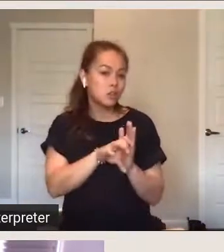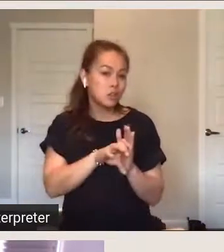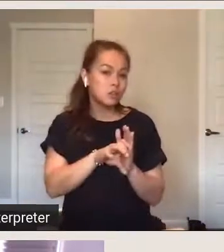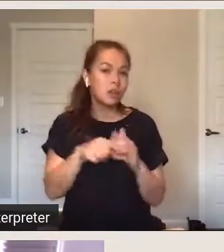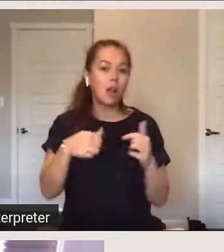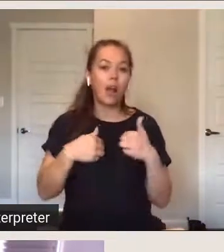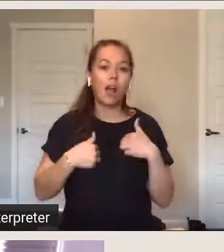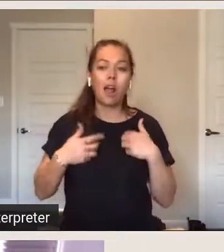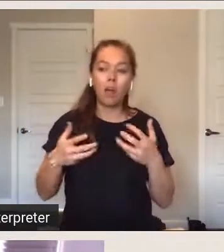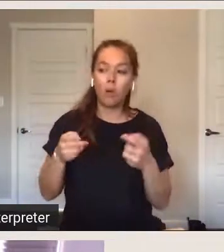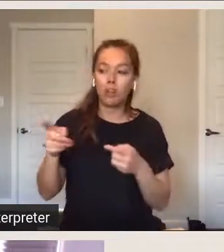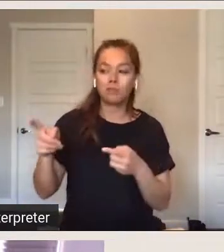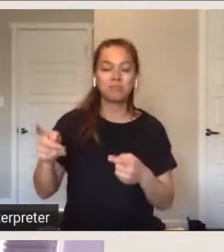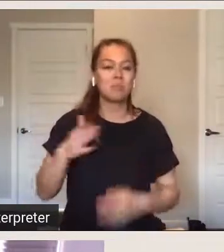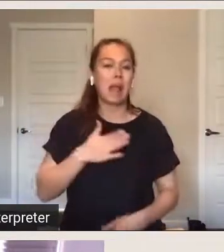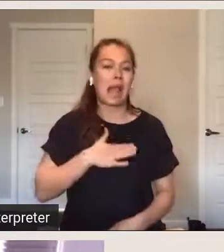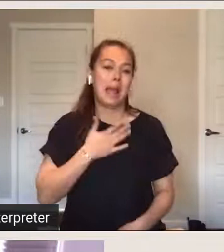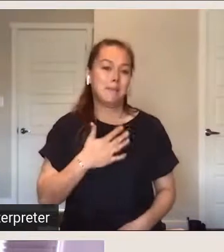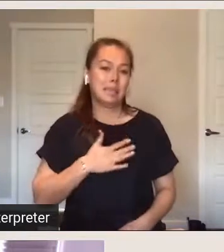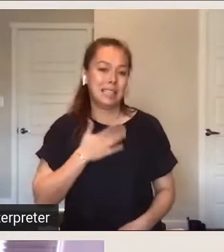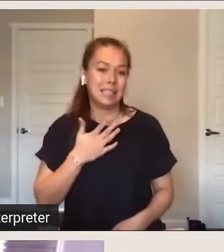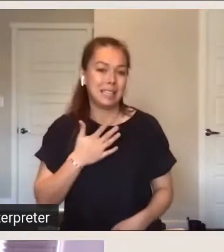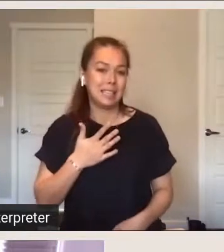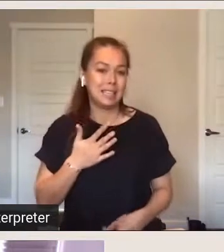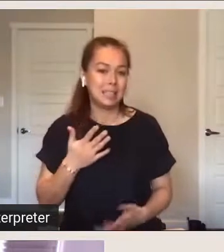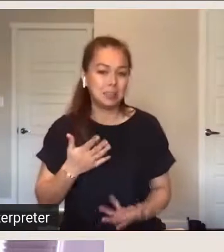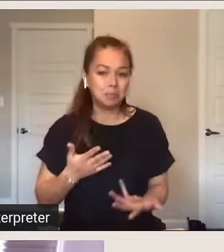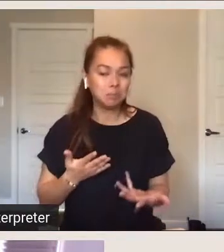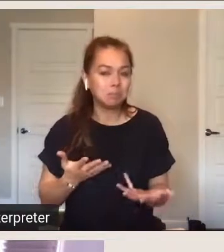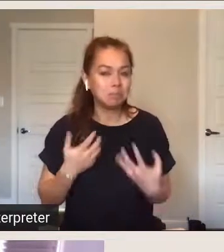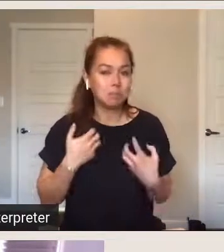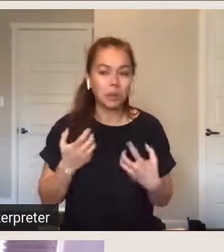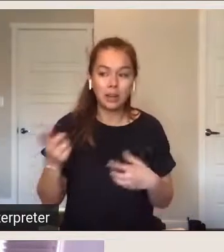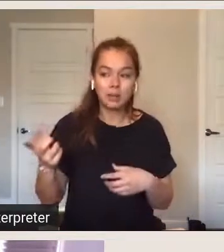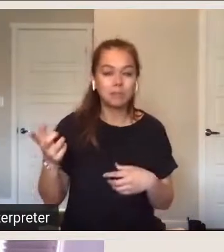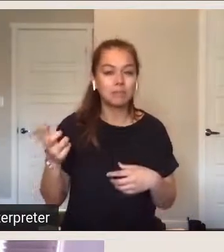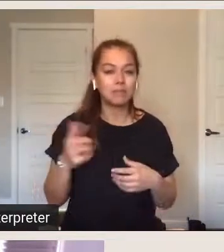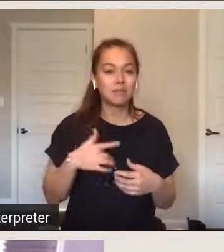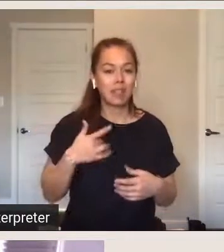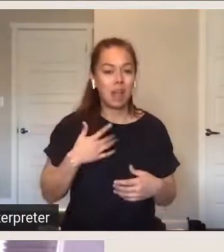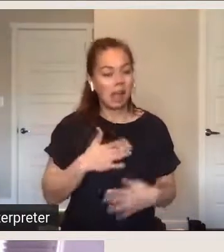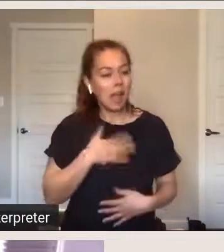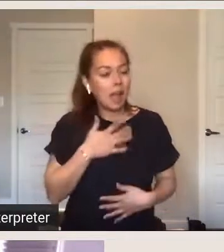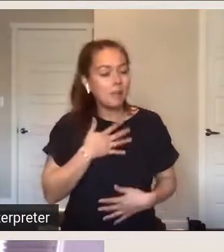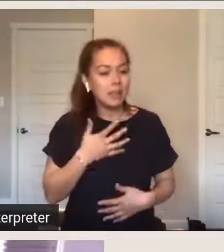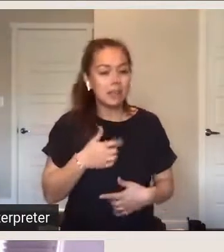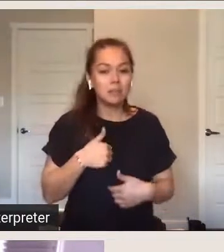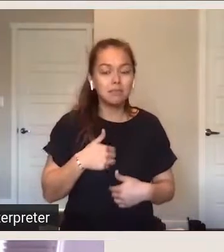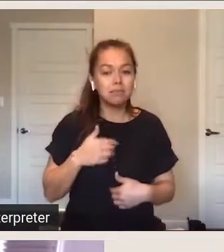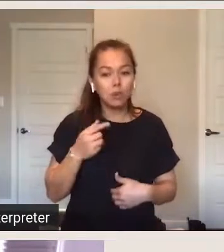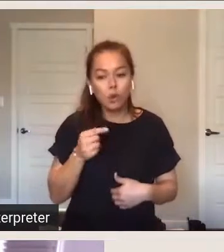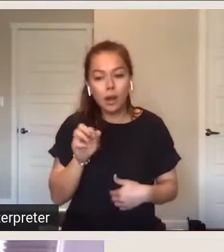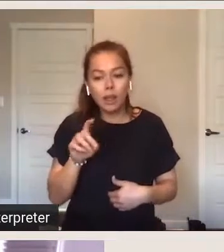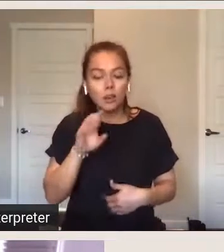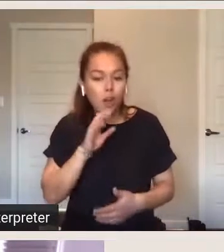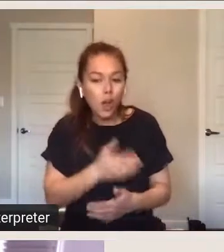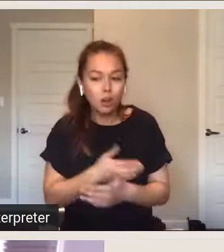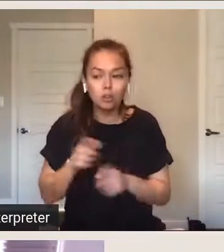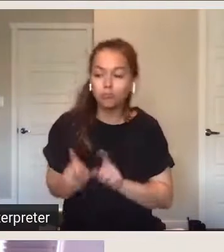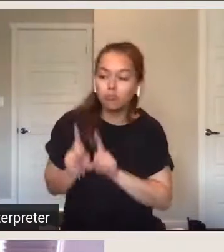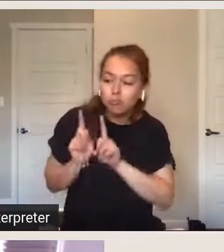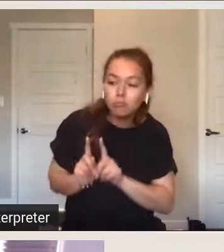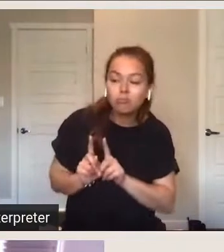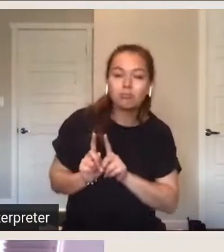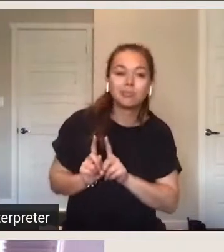happy to be able to see those photos with his granddaughter. And that's the first question. And then to answer your